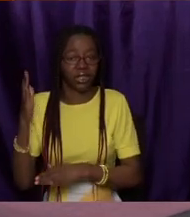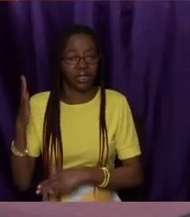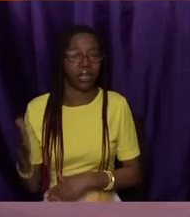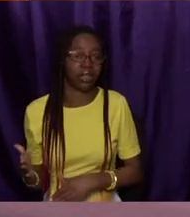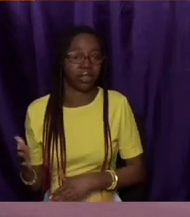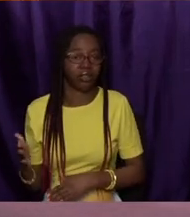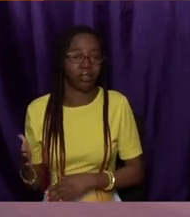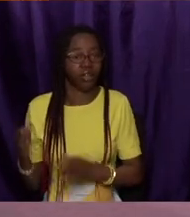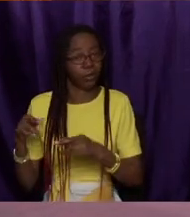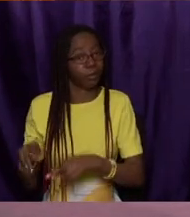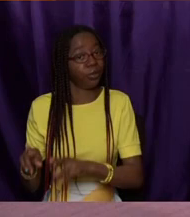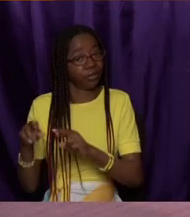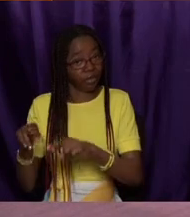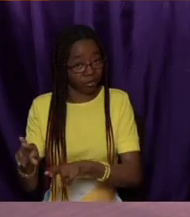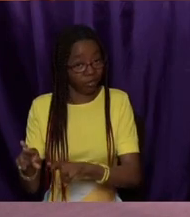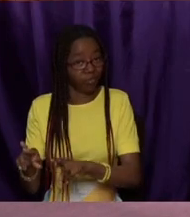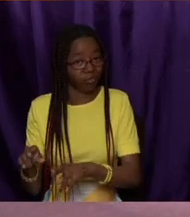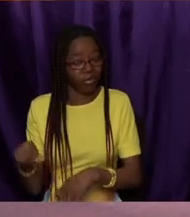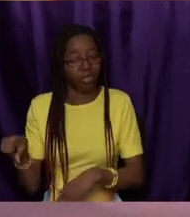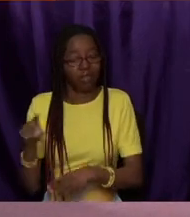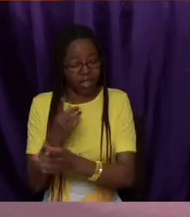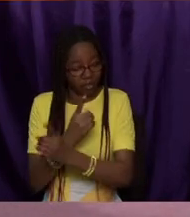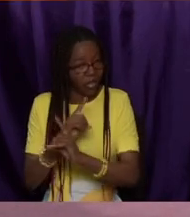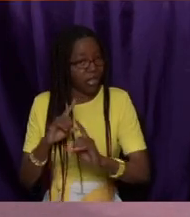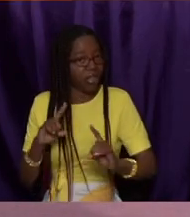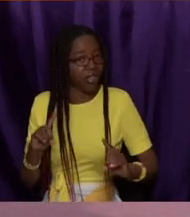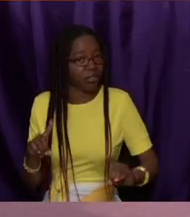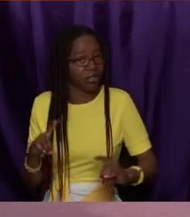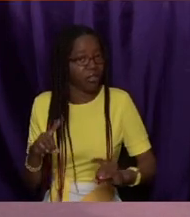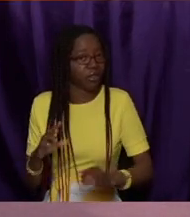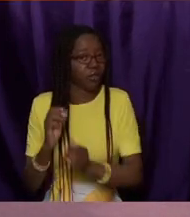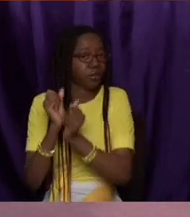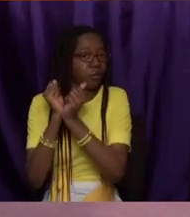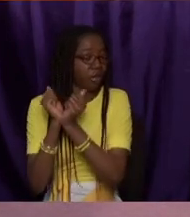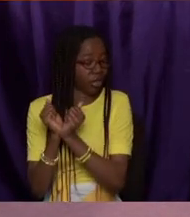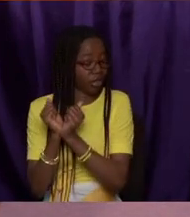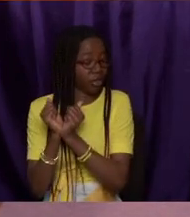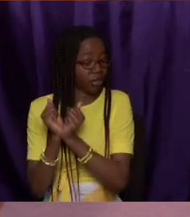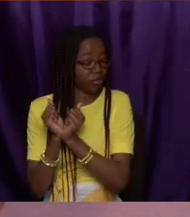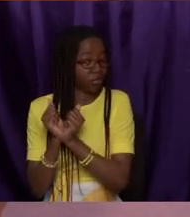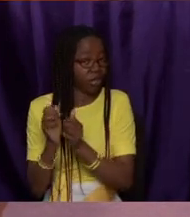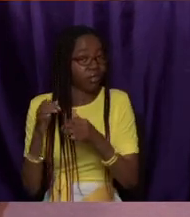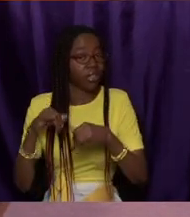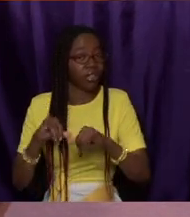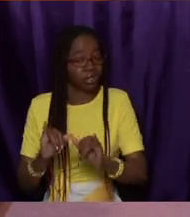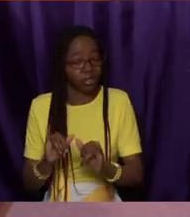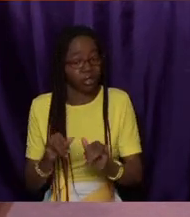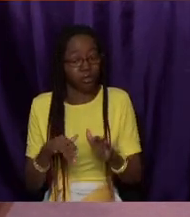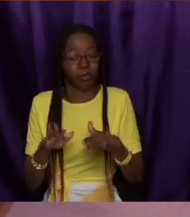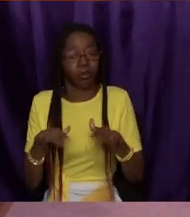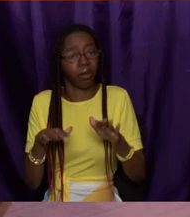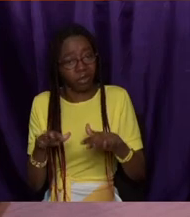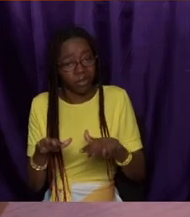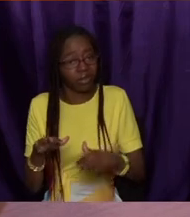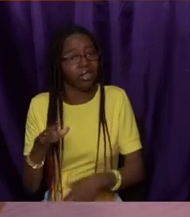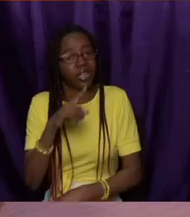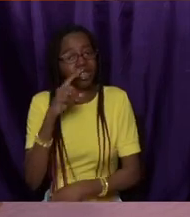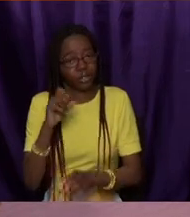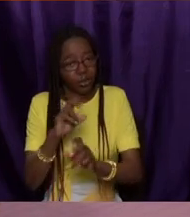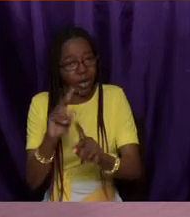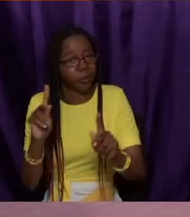Jordan. They've been delivered from bondage, but they still wandering in the